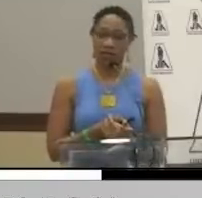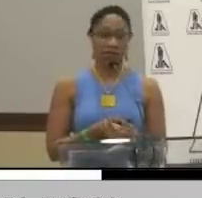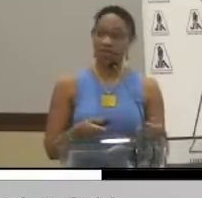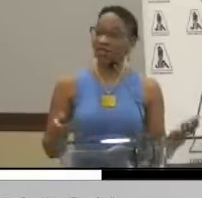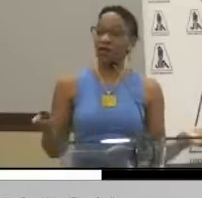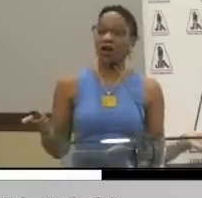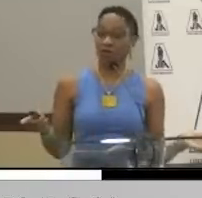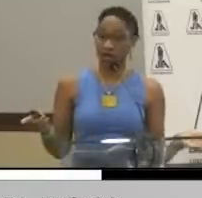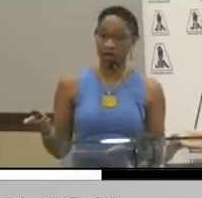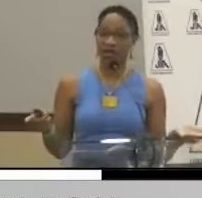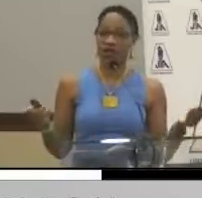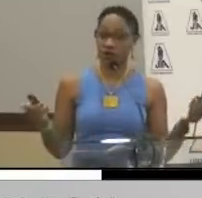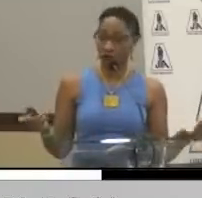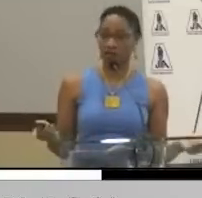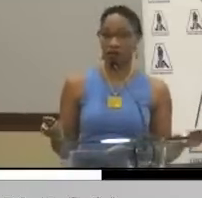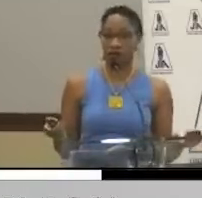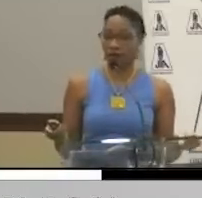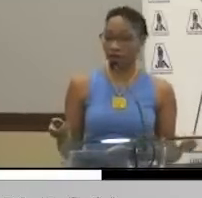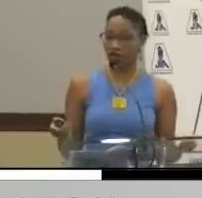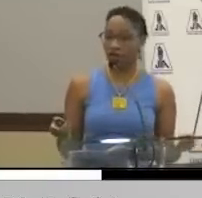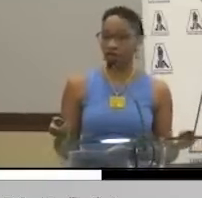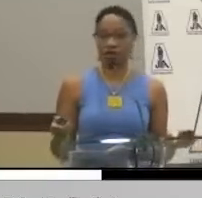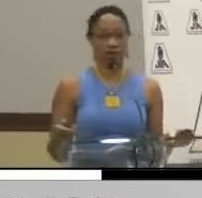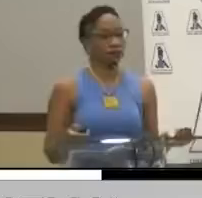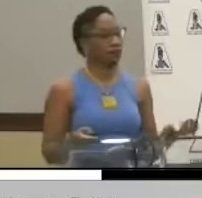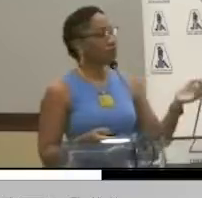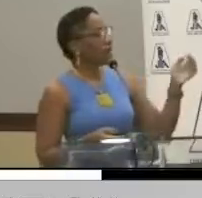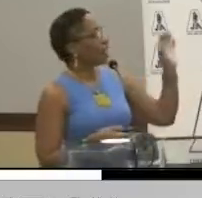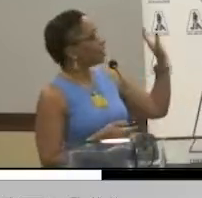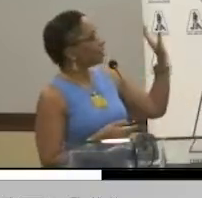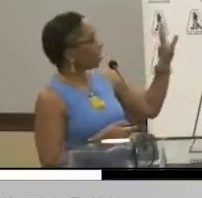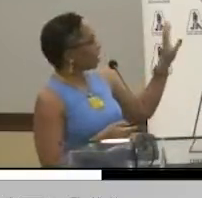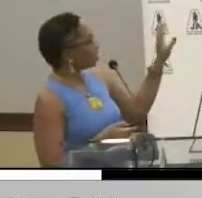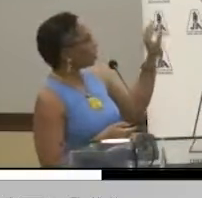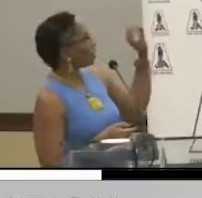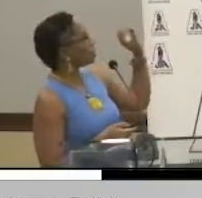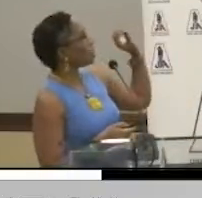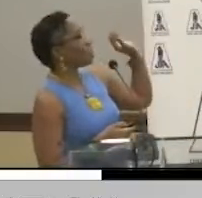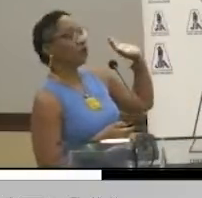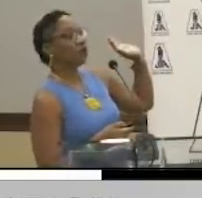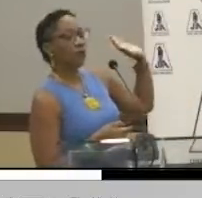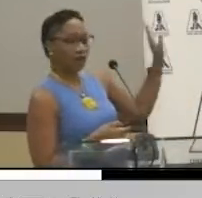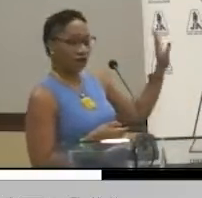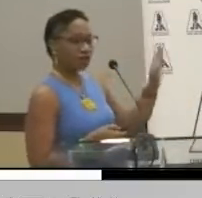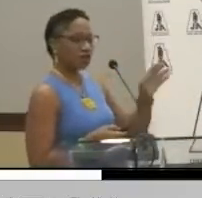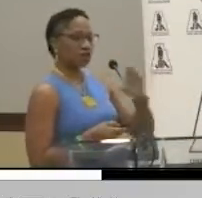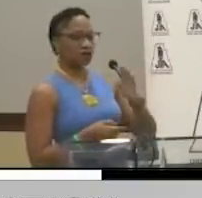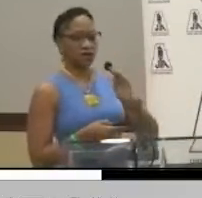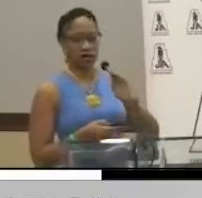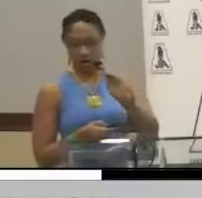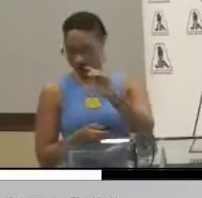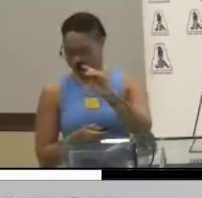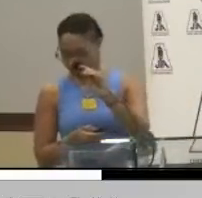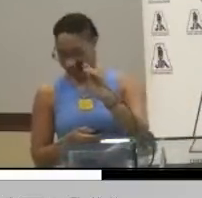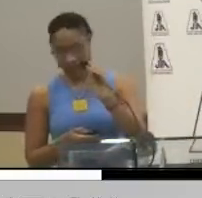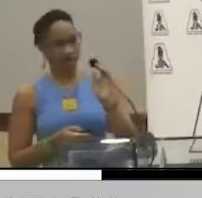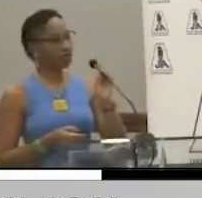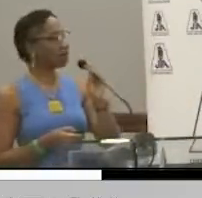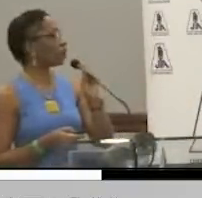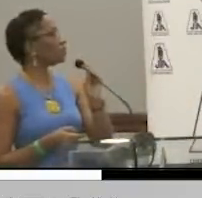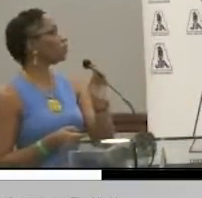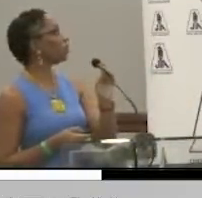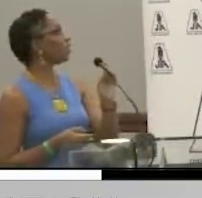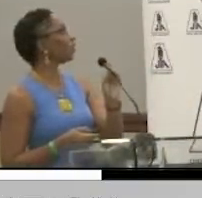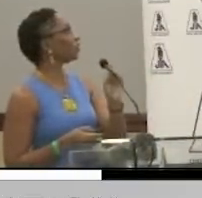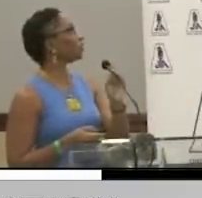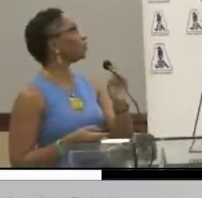This is all related to the quality of your early care and education. And then we can talk about the benefits. Dr. Kincaid-Clark